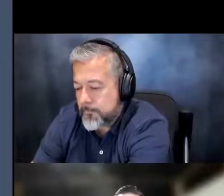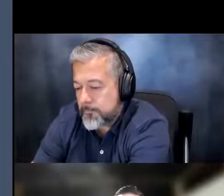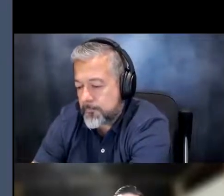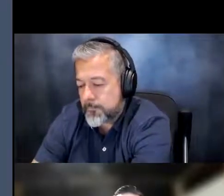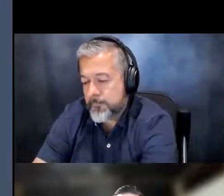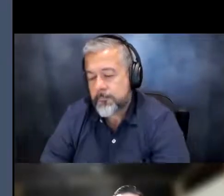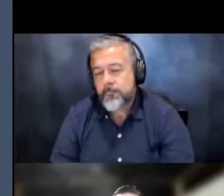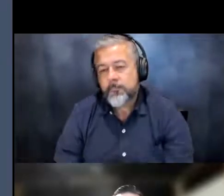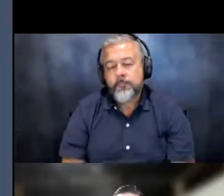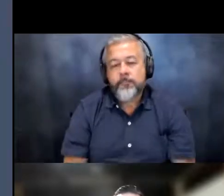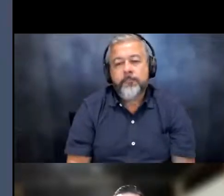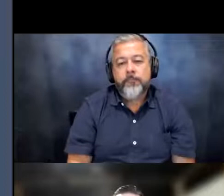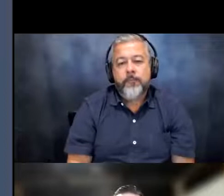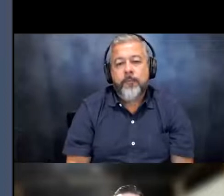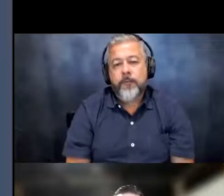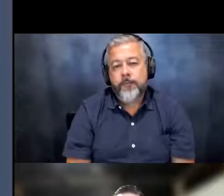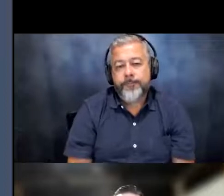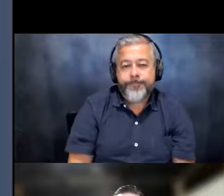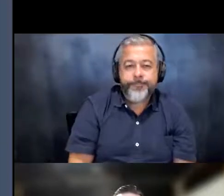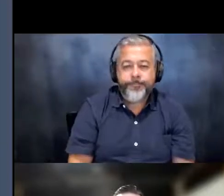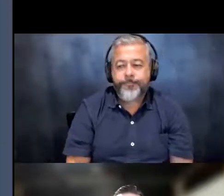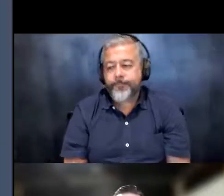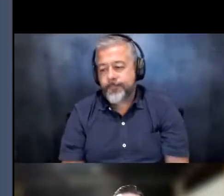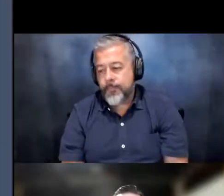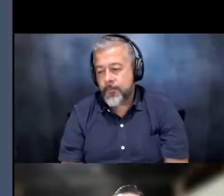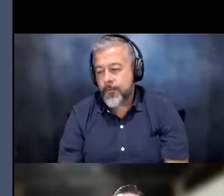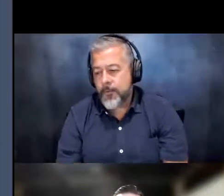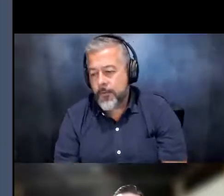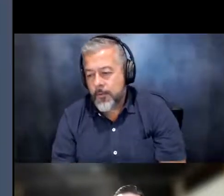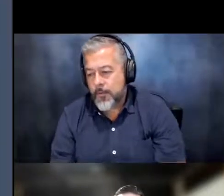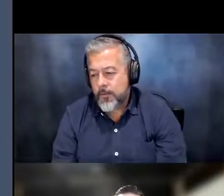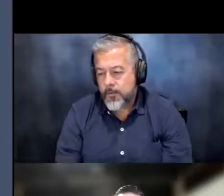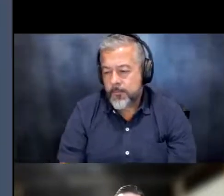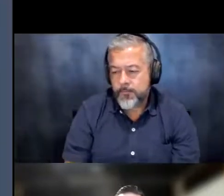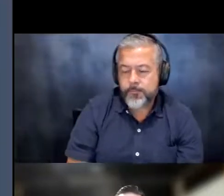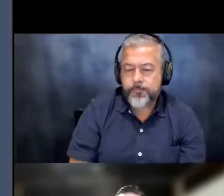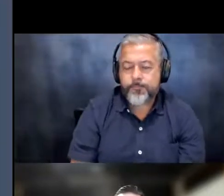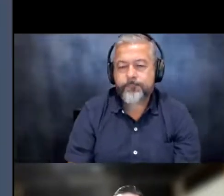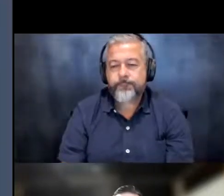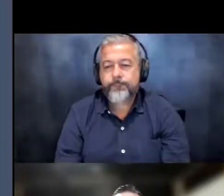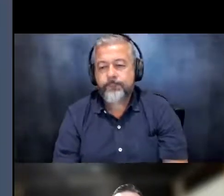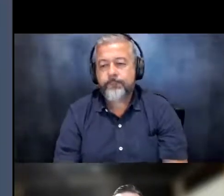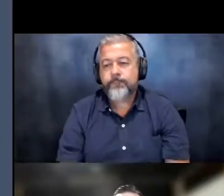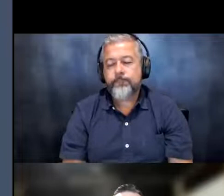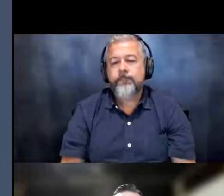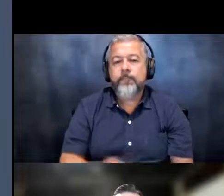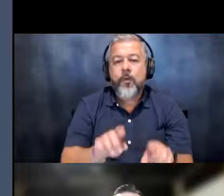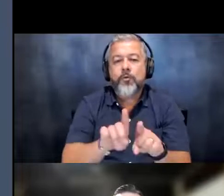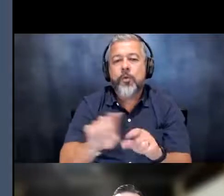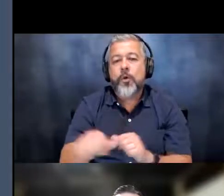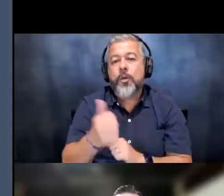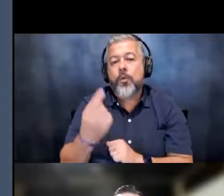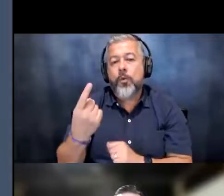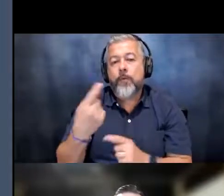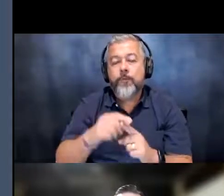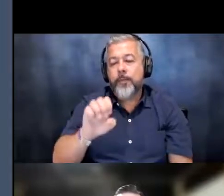Right, okay, perfect. And so the next one, also from Esmeralda, will health screenings